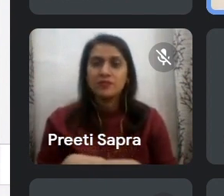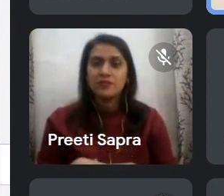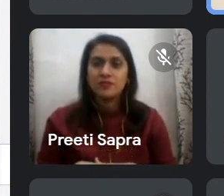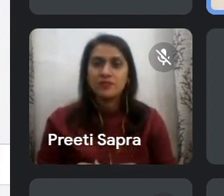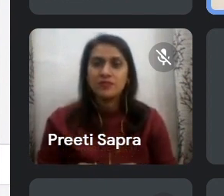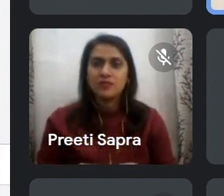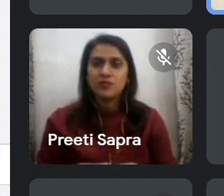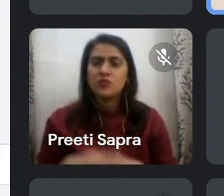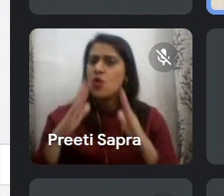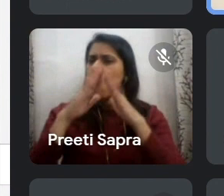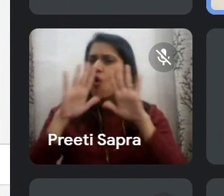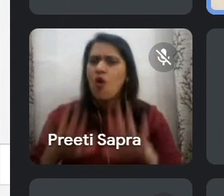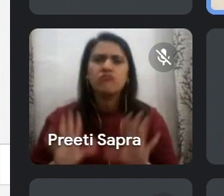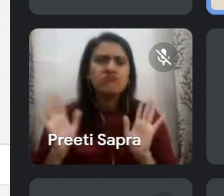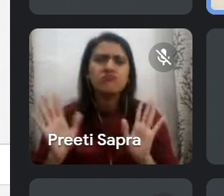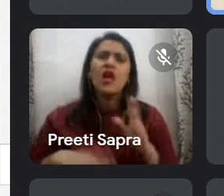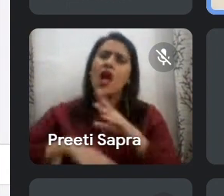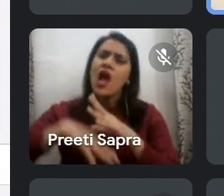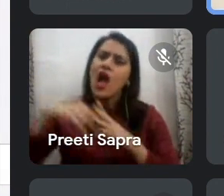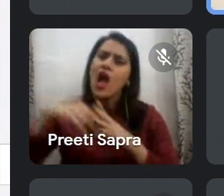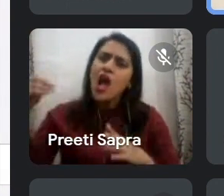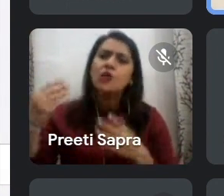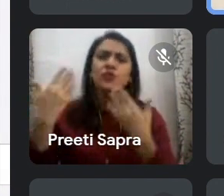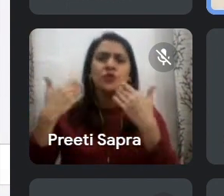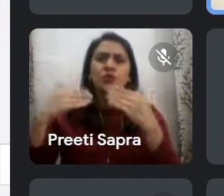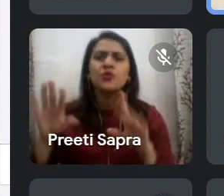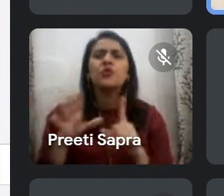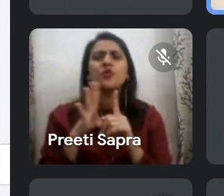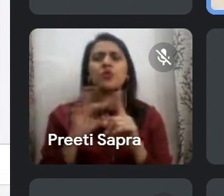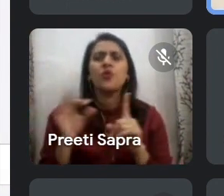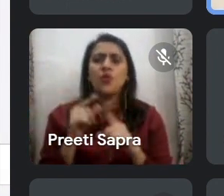sit at home, just go out there and do. It's not like